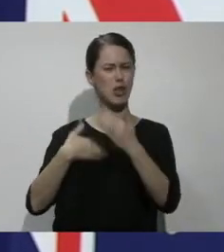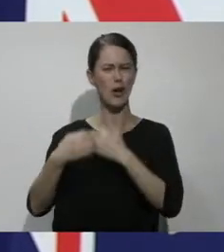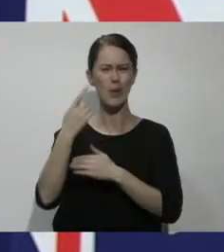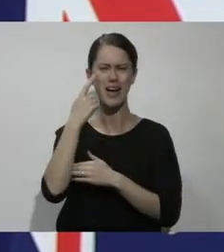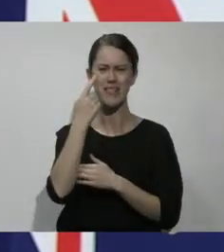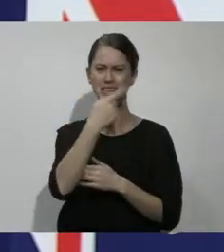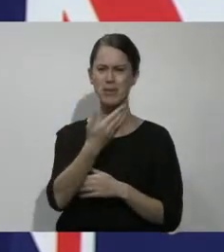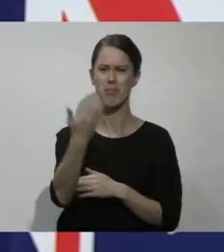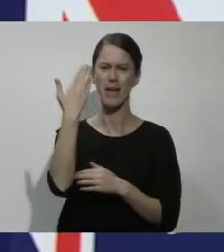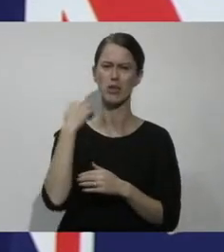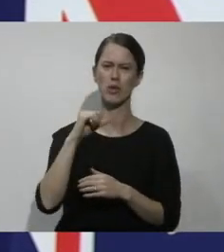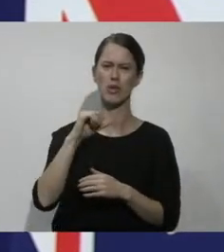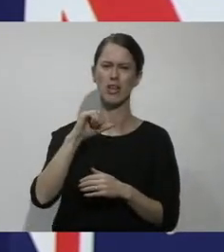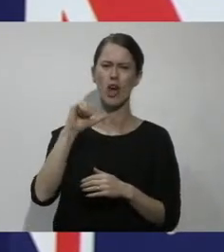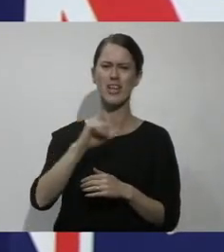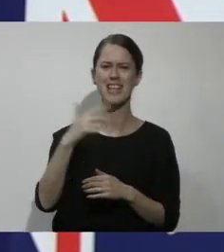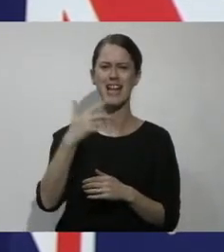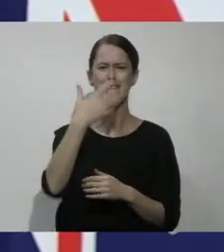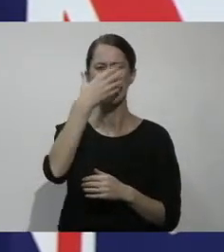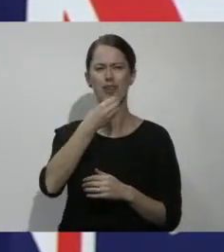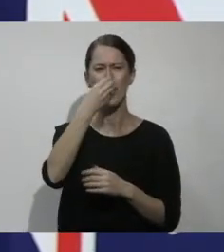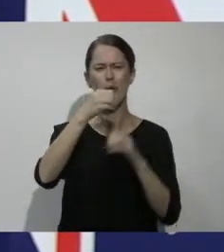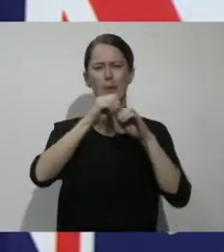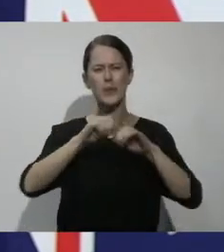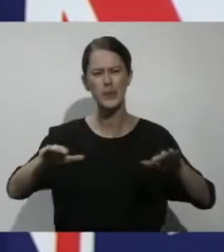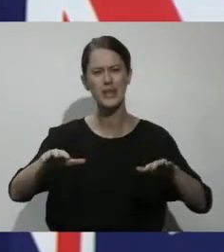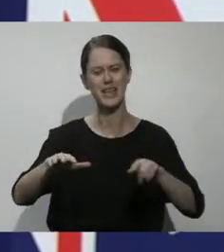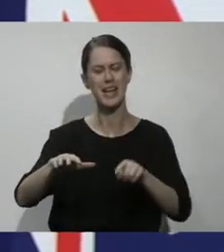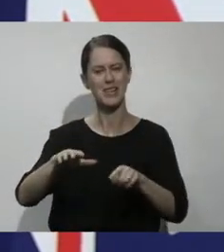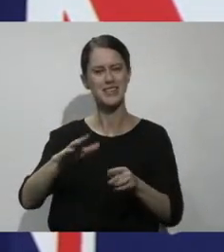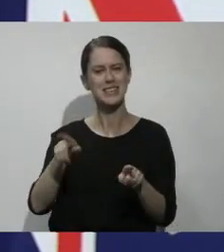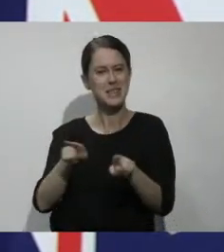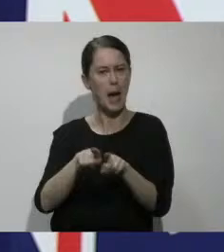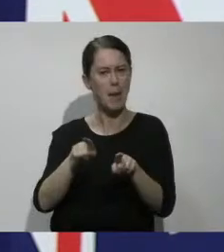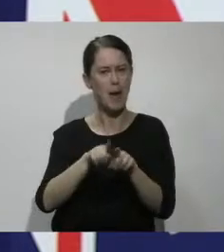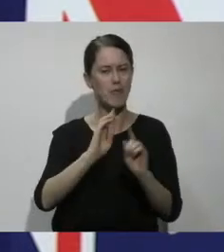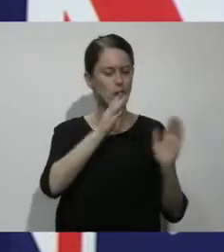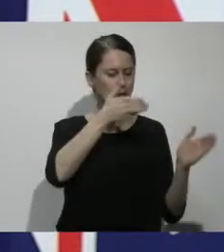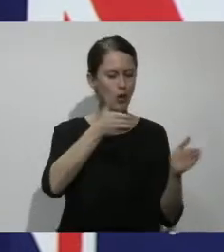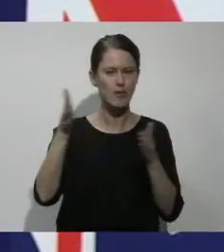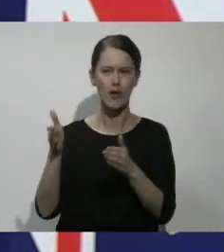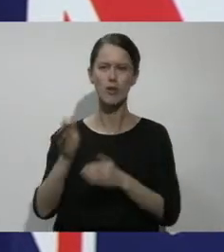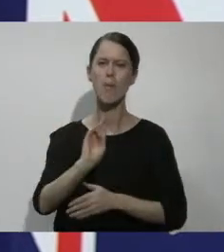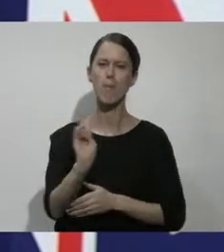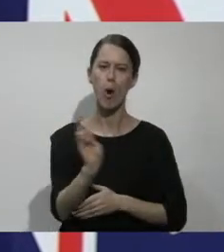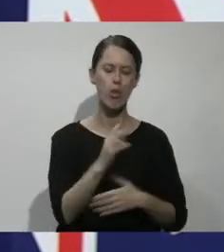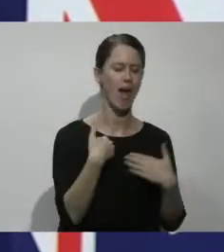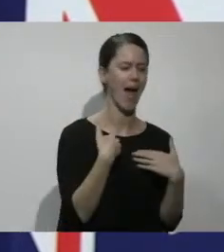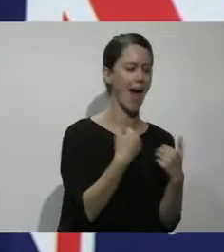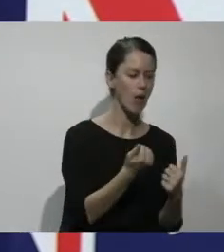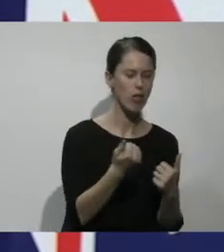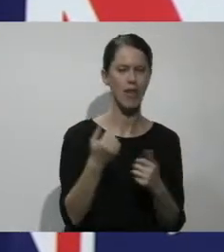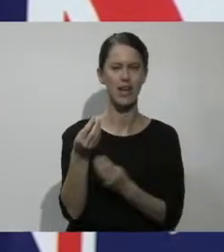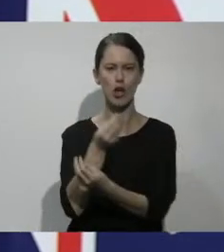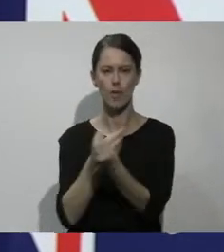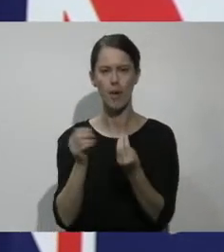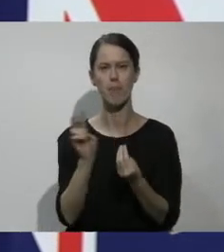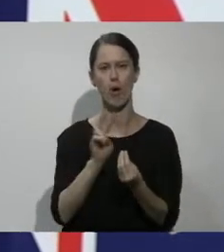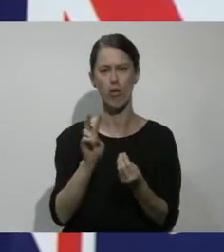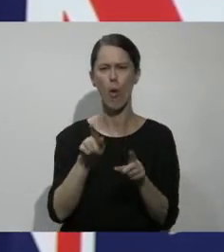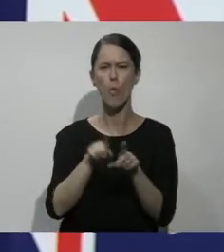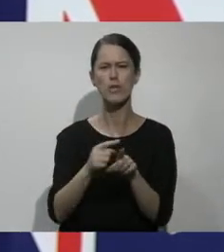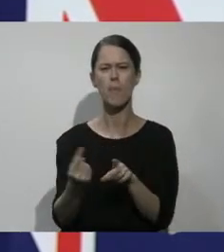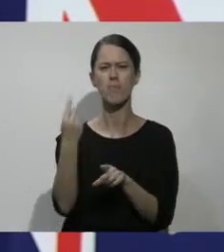going back to the 1918 flu epidemic of that being true, but I also think that was borne out in the 100 and odd days that we